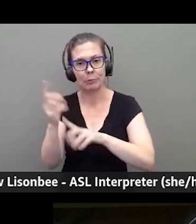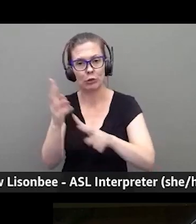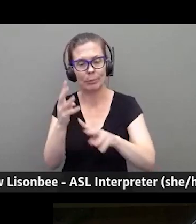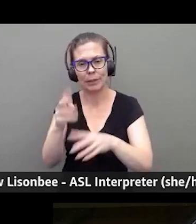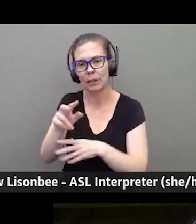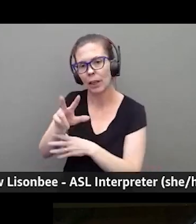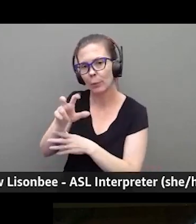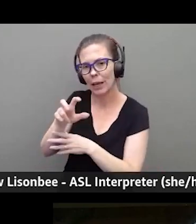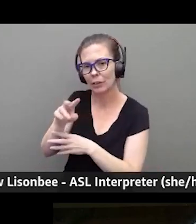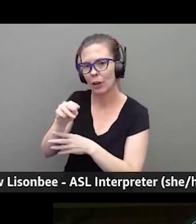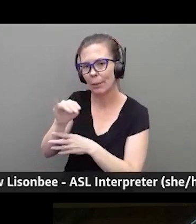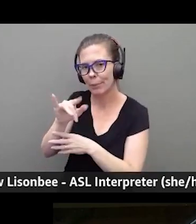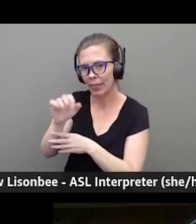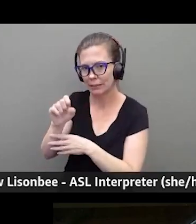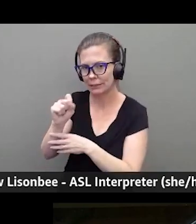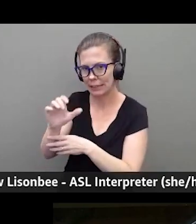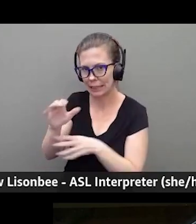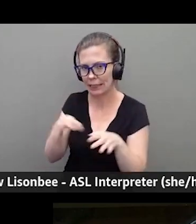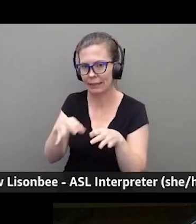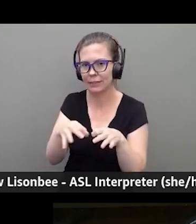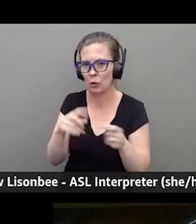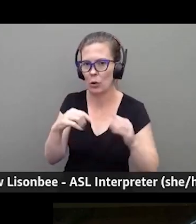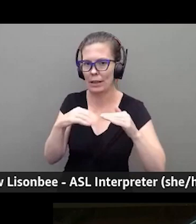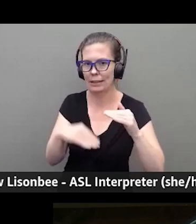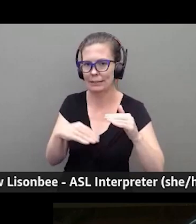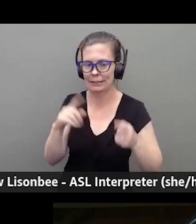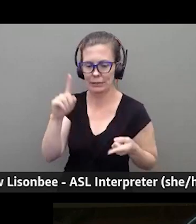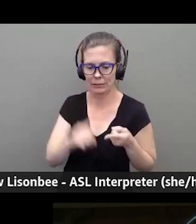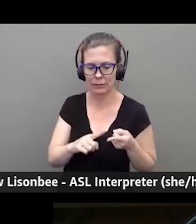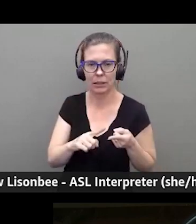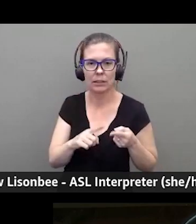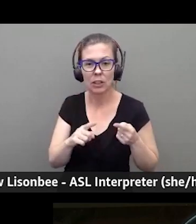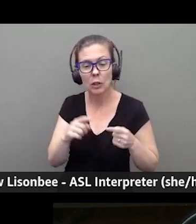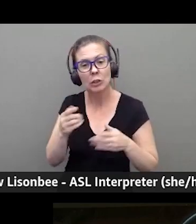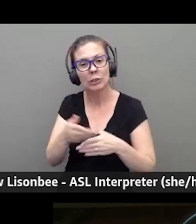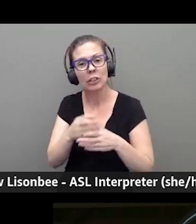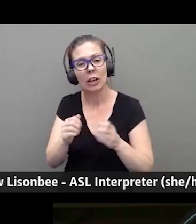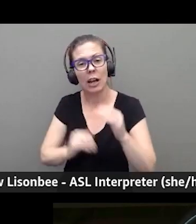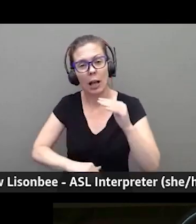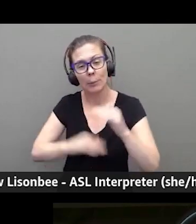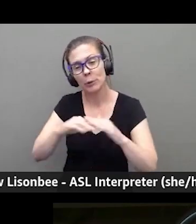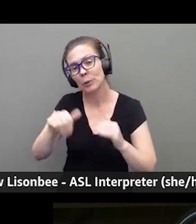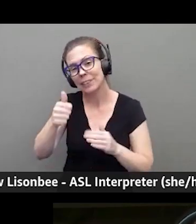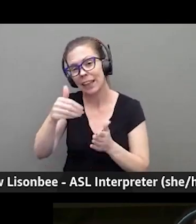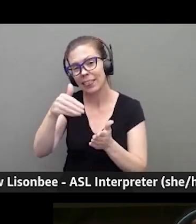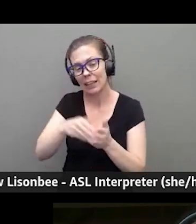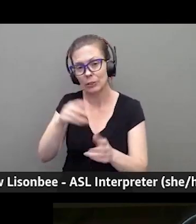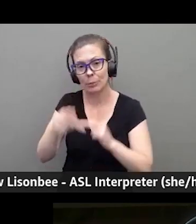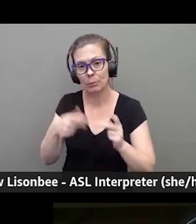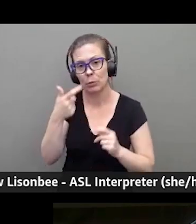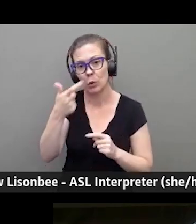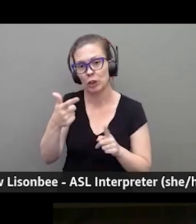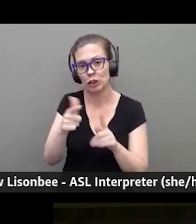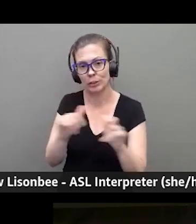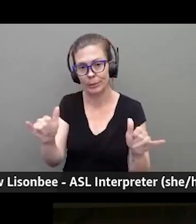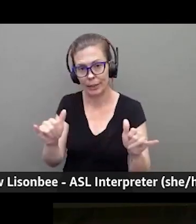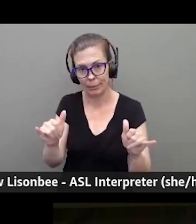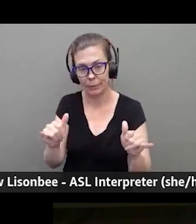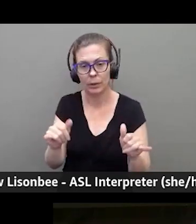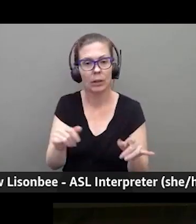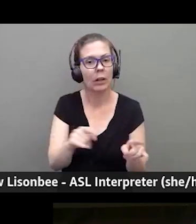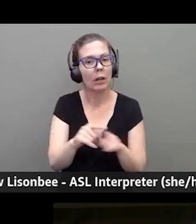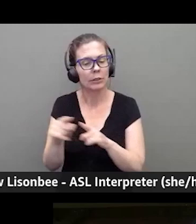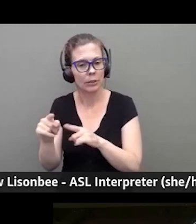milliseconds of latency or less. We're talking that you can share this with up to 10,000 people watching at one time. And you can have up to